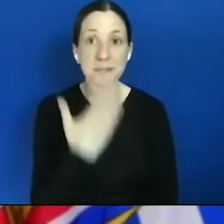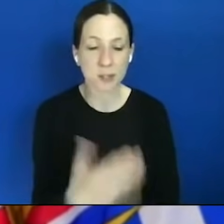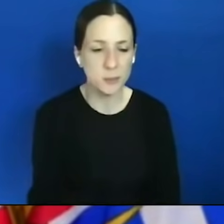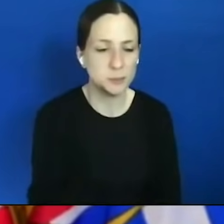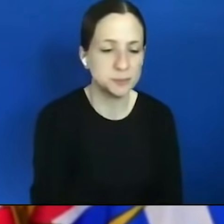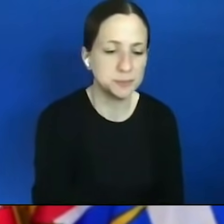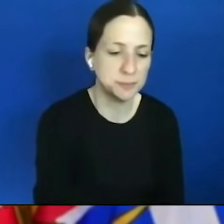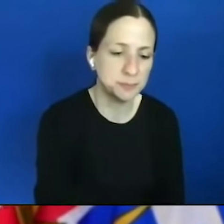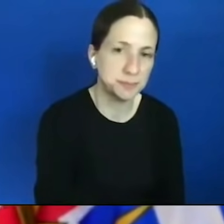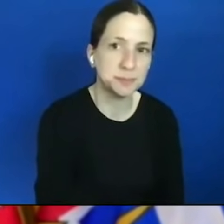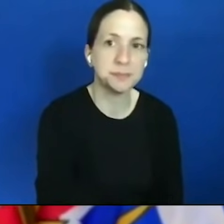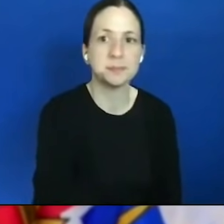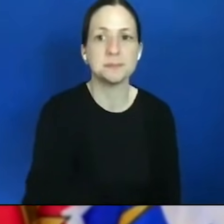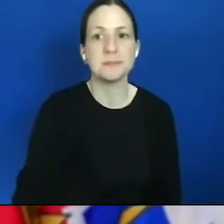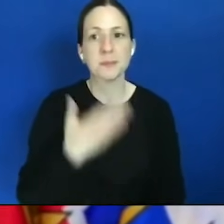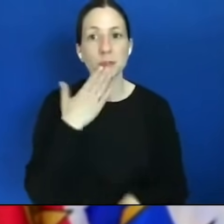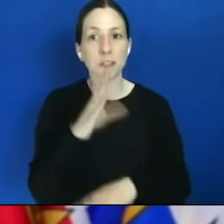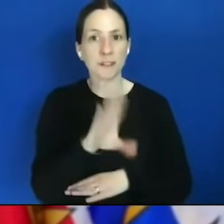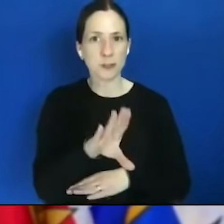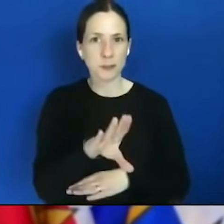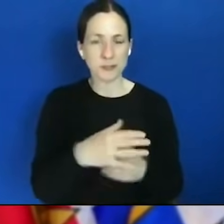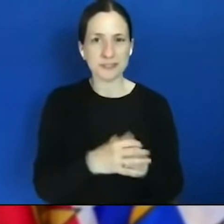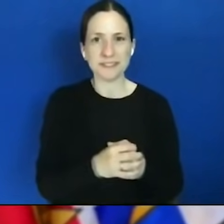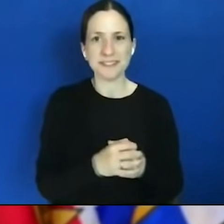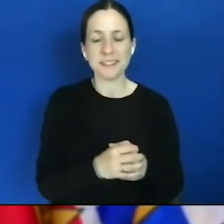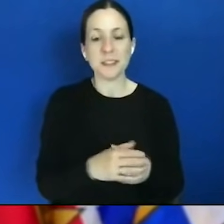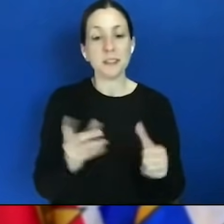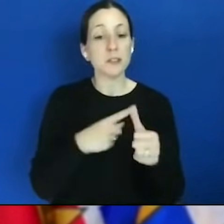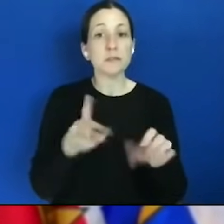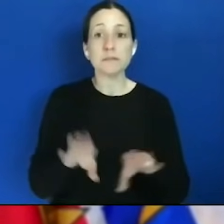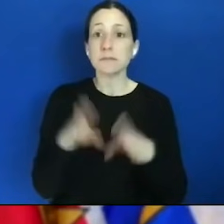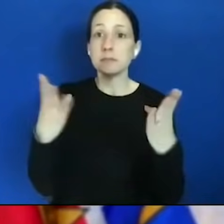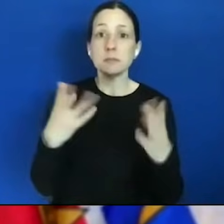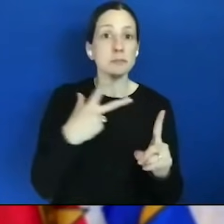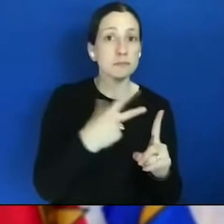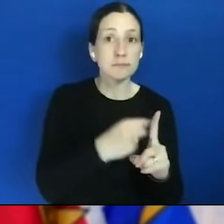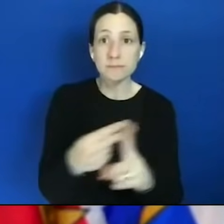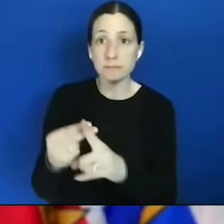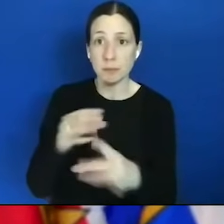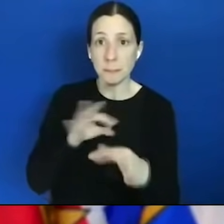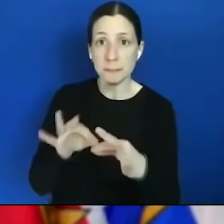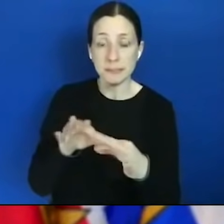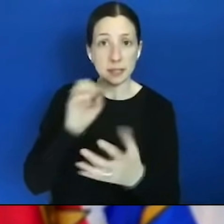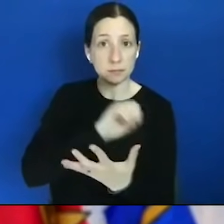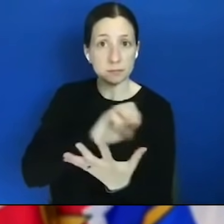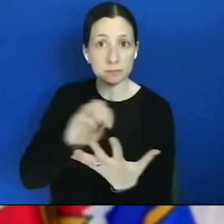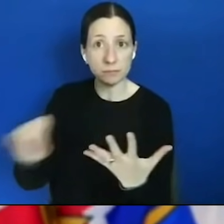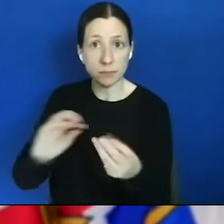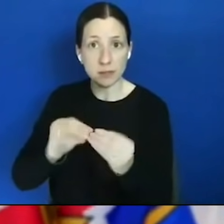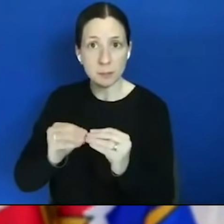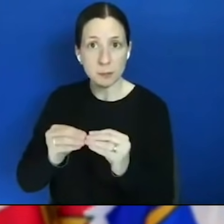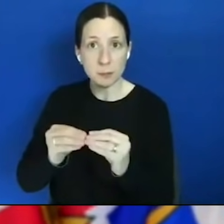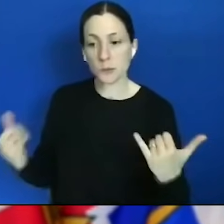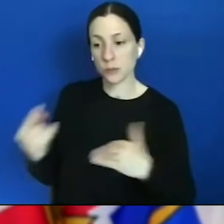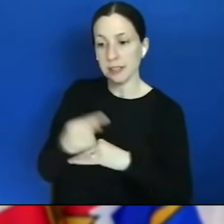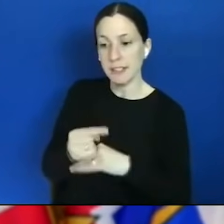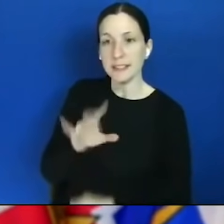Thank you very much and good afternoon. Starting with our immunization vaccine update today. As of today,